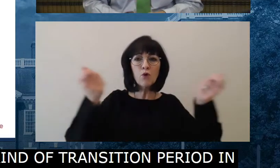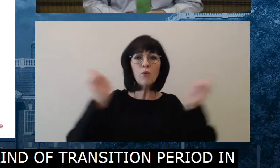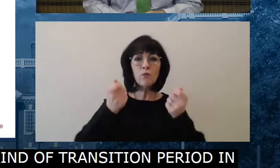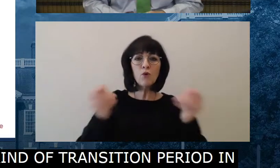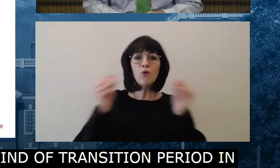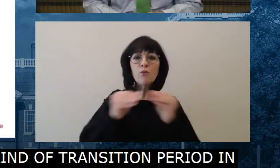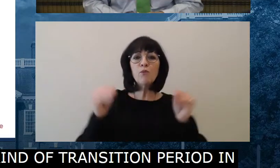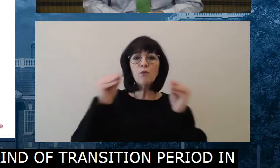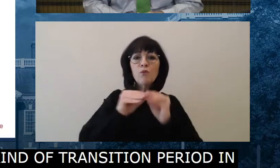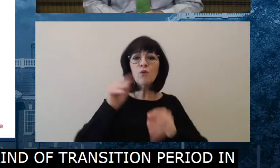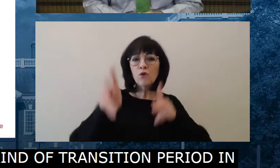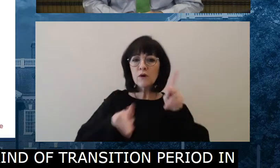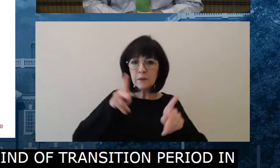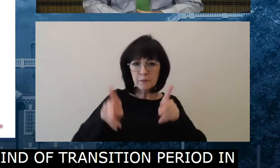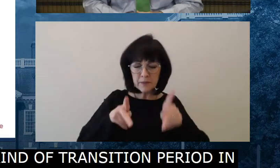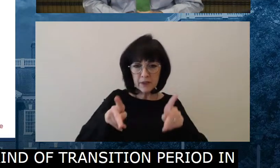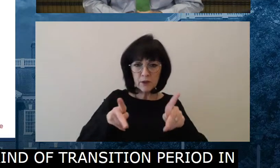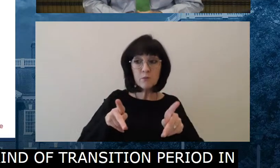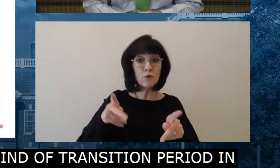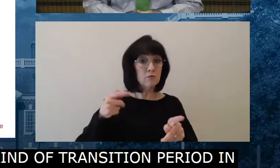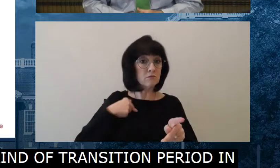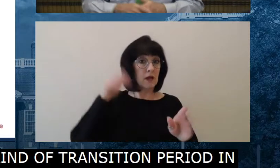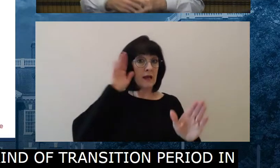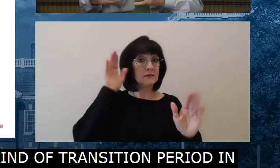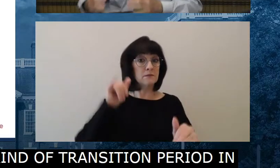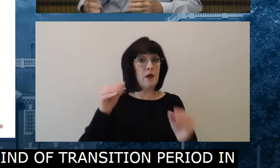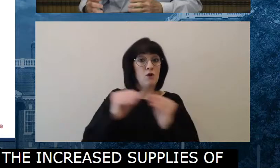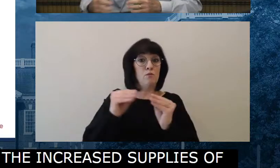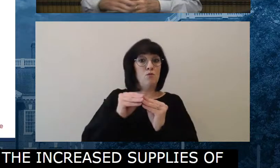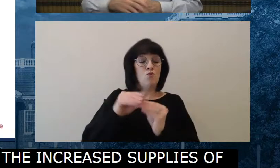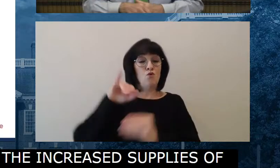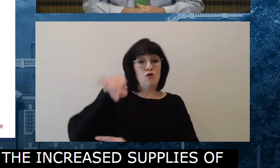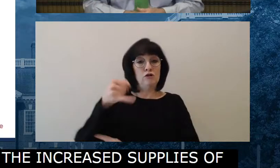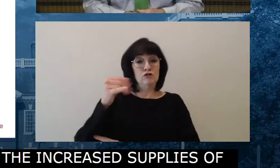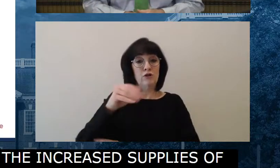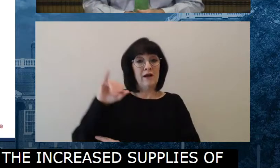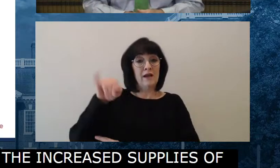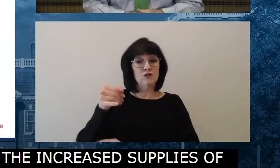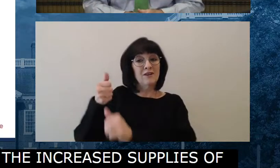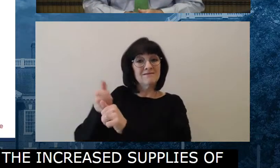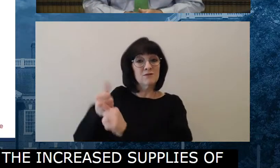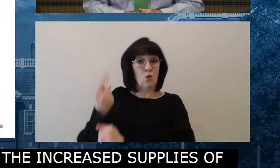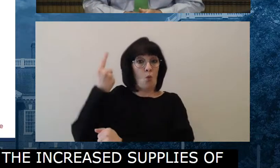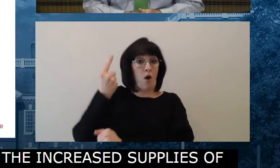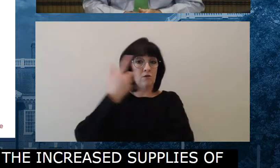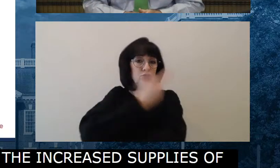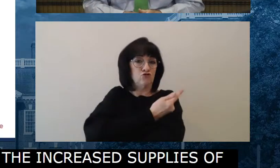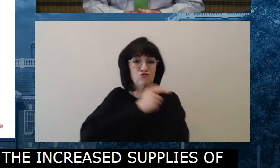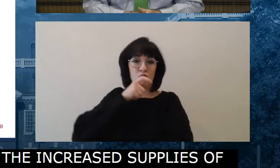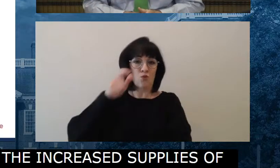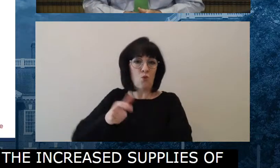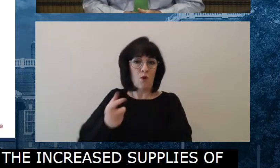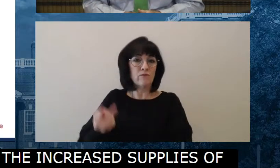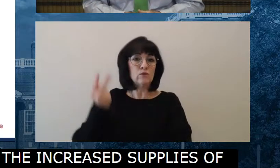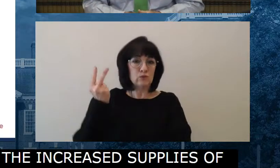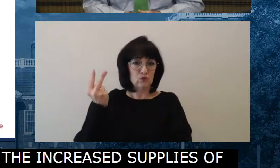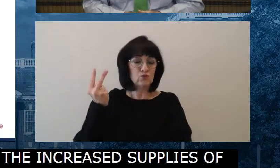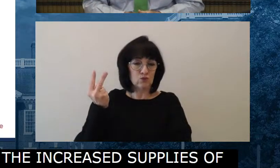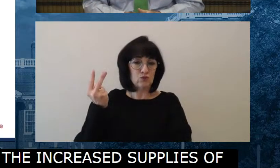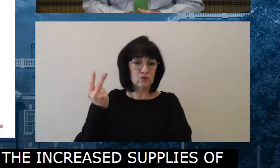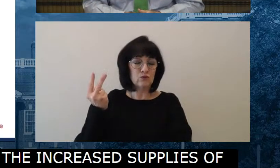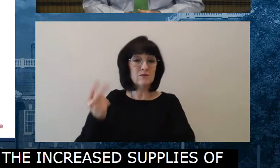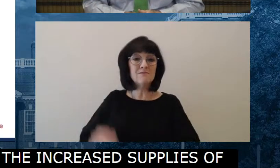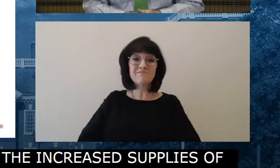Johnson & Johnson single-dose vaccines, which is a good thing. And then, of course, the President of the United States,